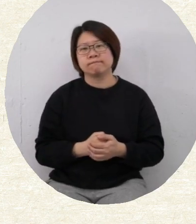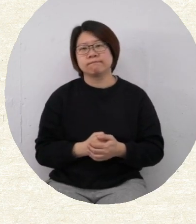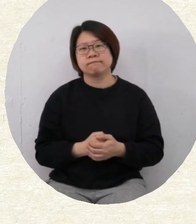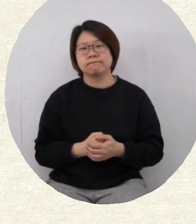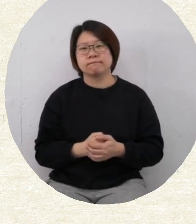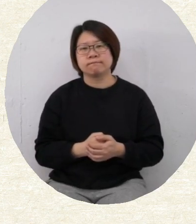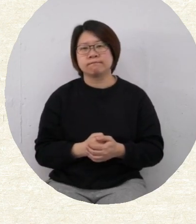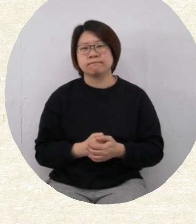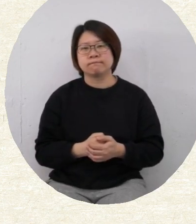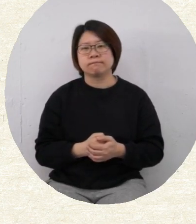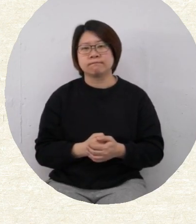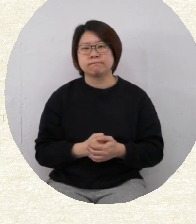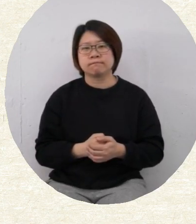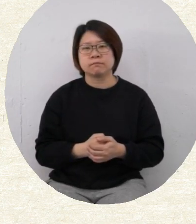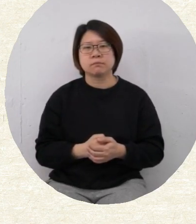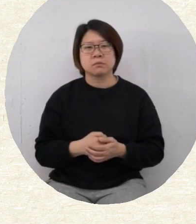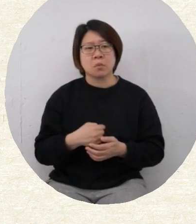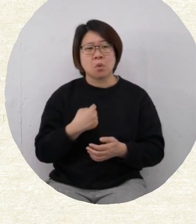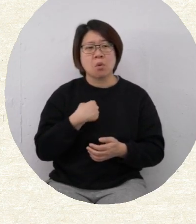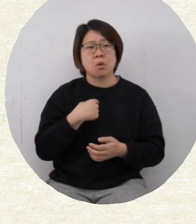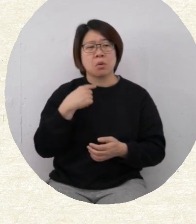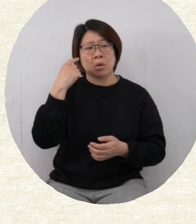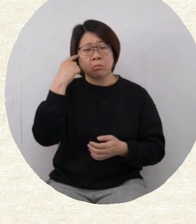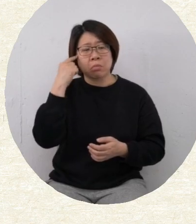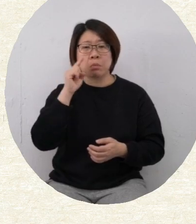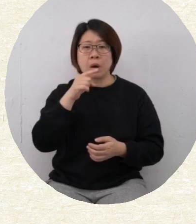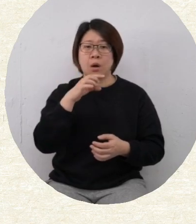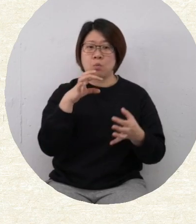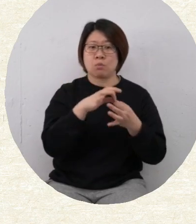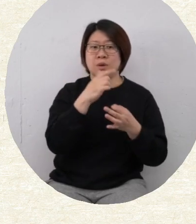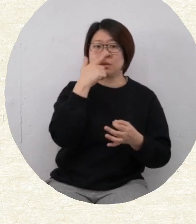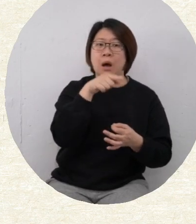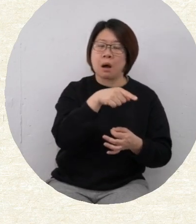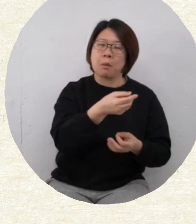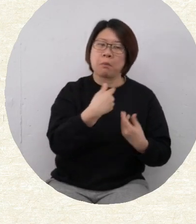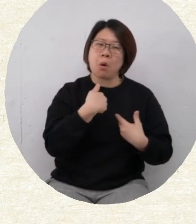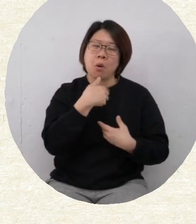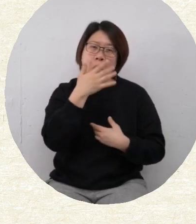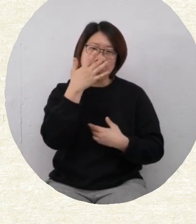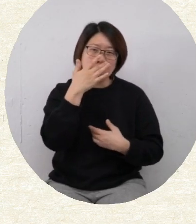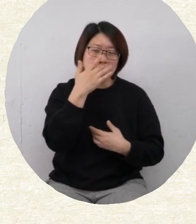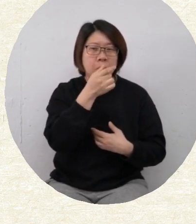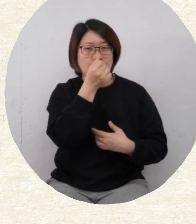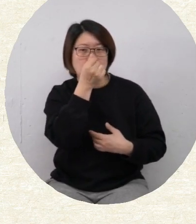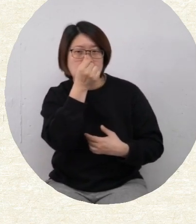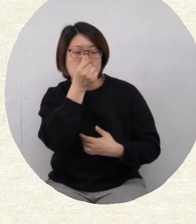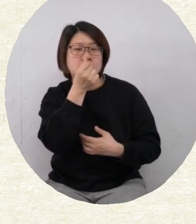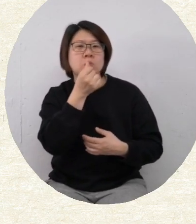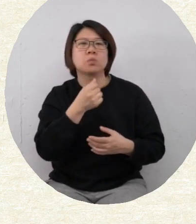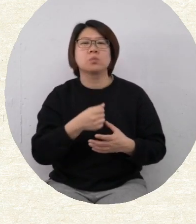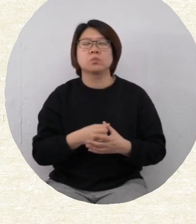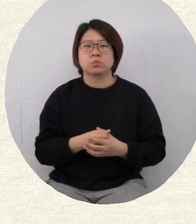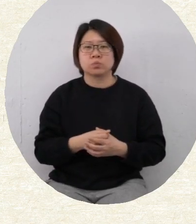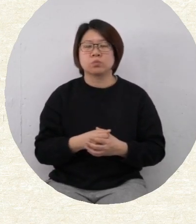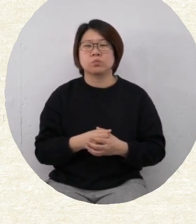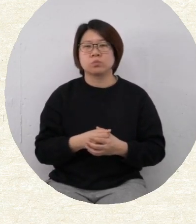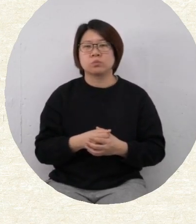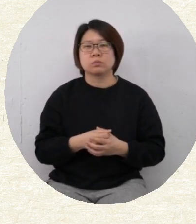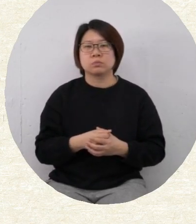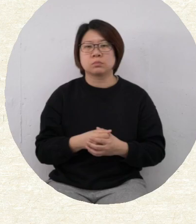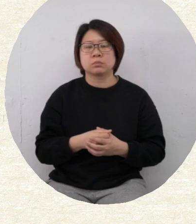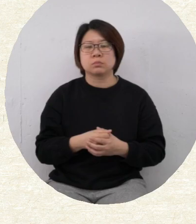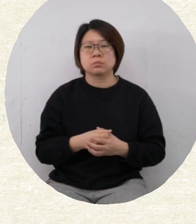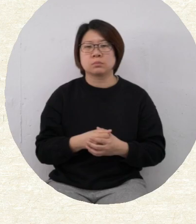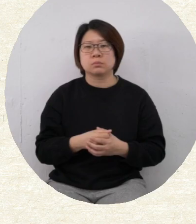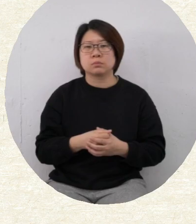Yeah, I have to say that I am not very knowledgeable because, first of all, ceramic isn't my